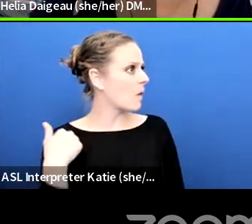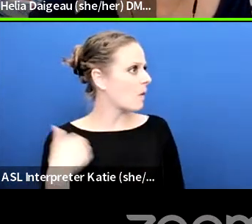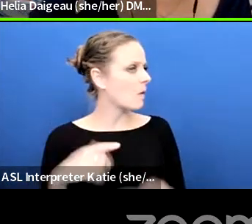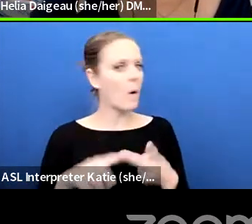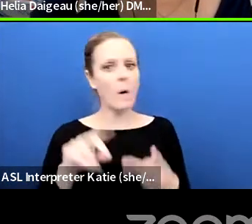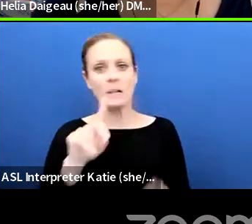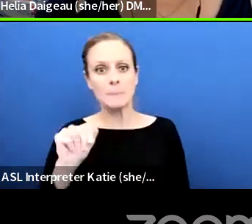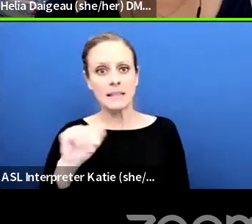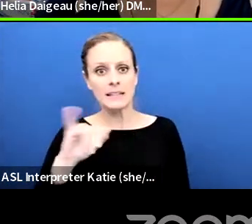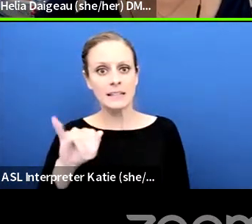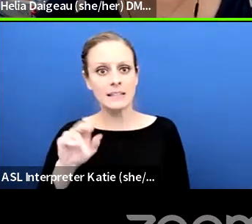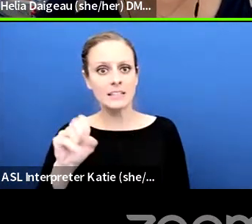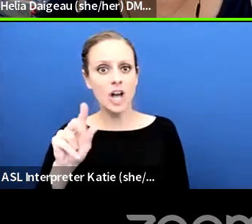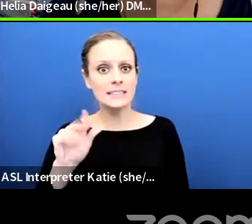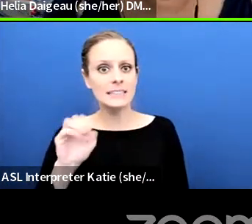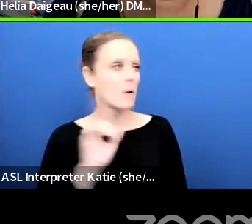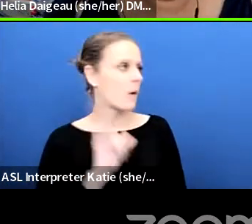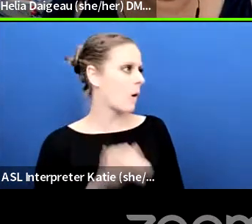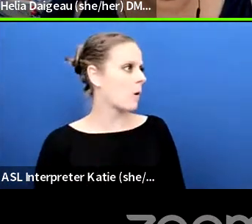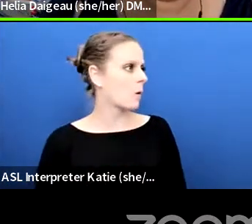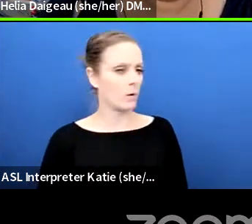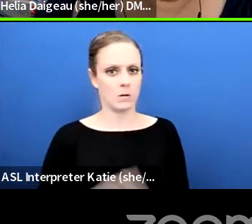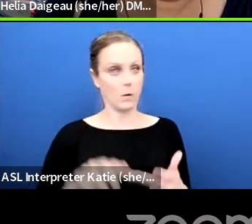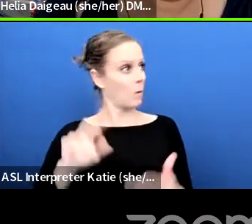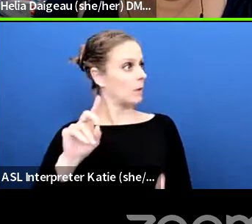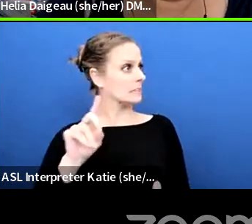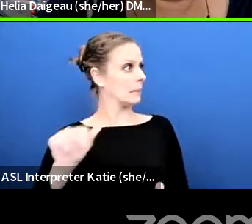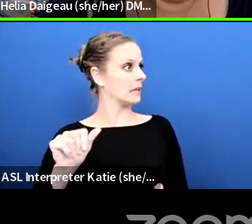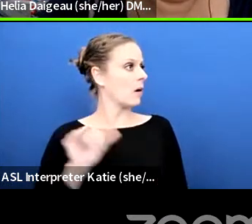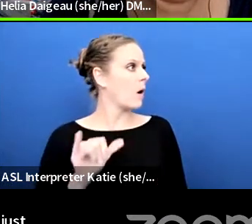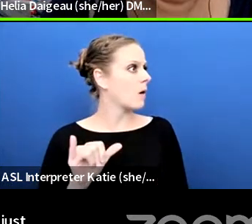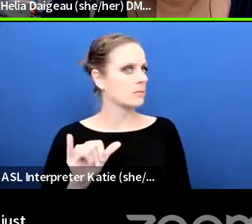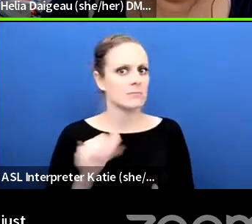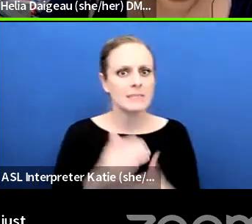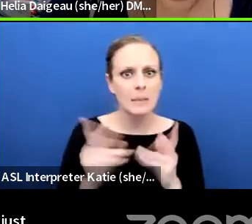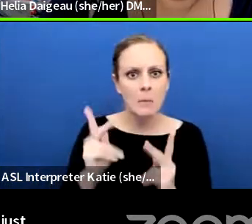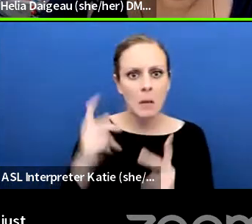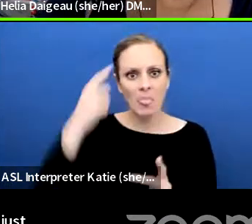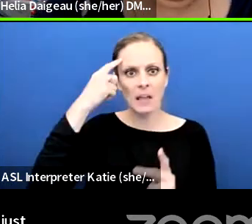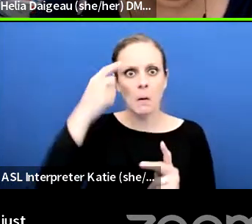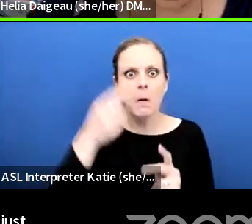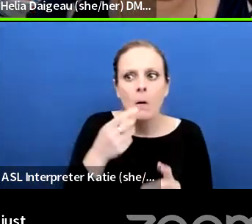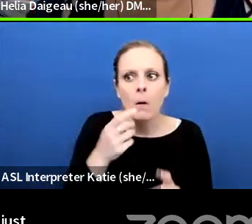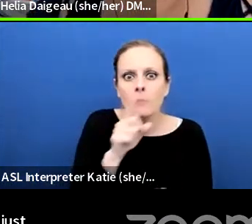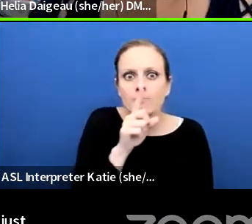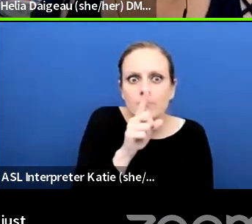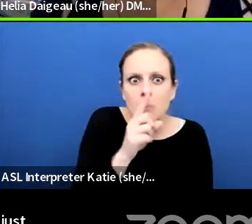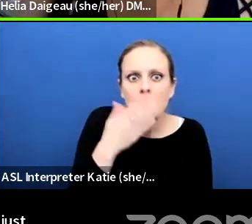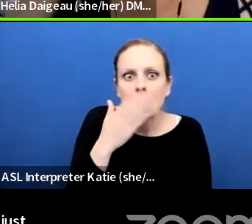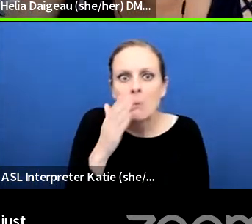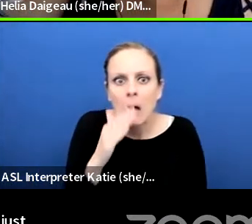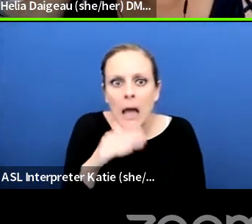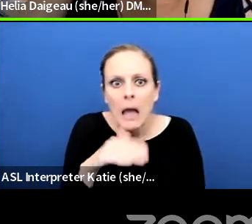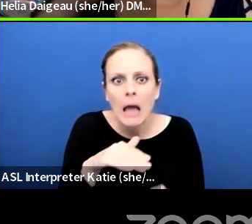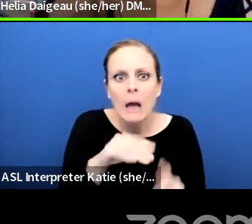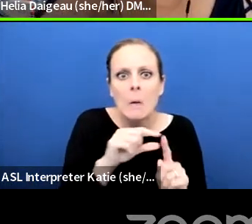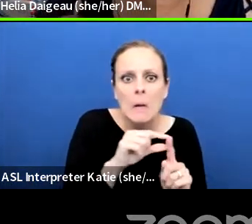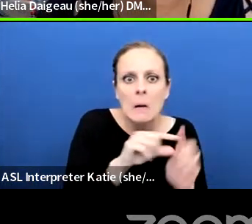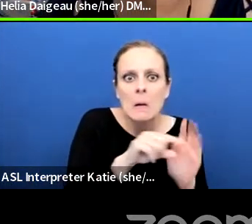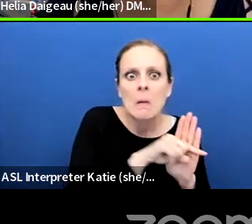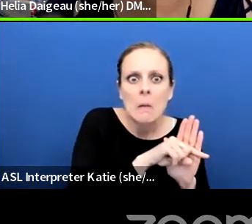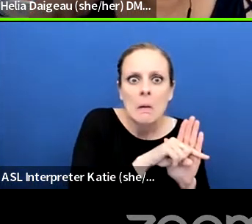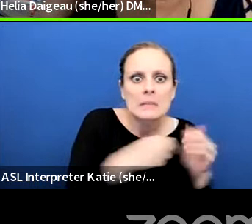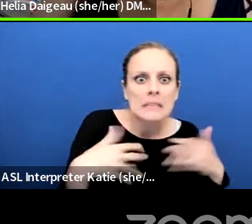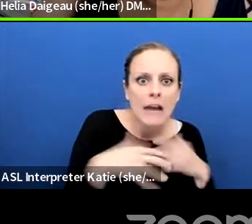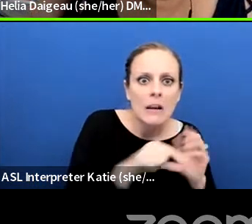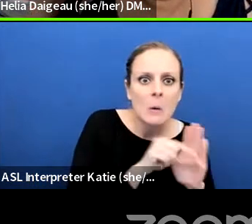or even just the word disability to someone. Some people think it's a bad word or a scary word. So I like what Ben